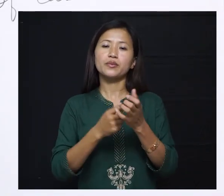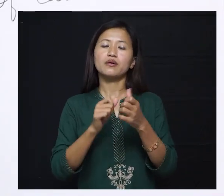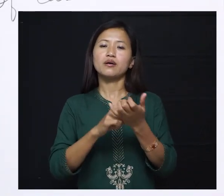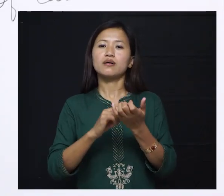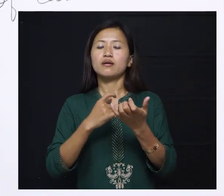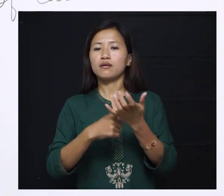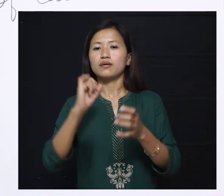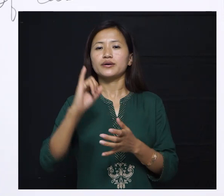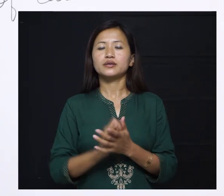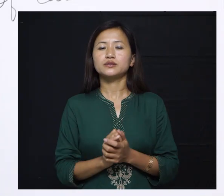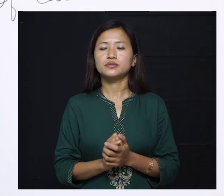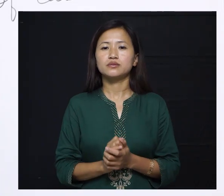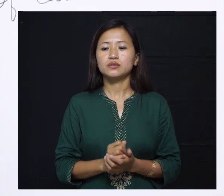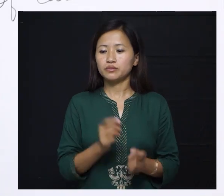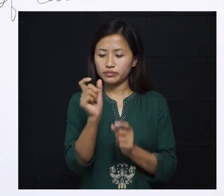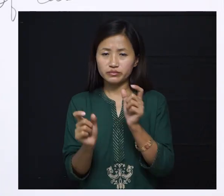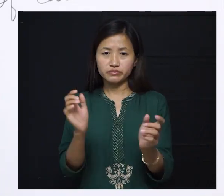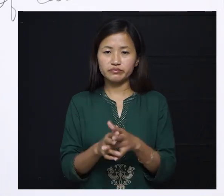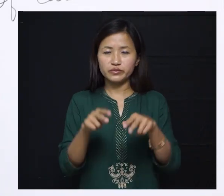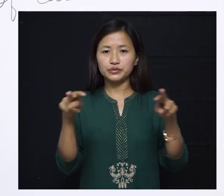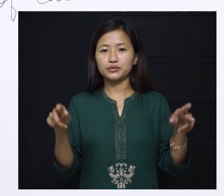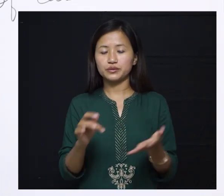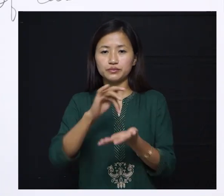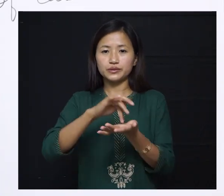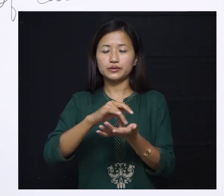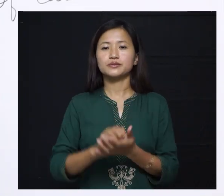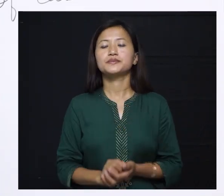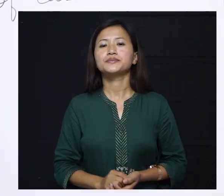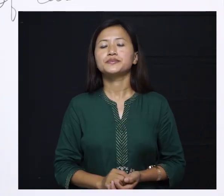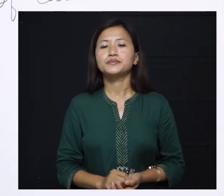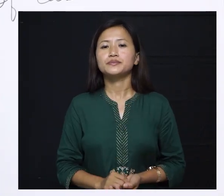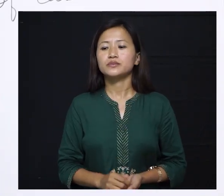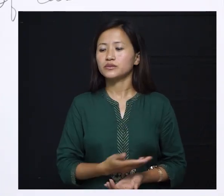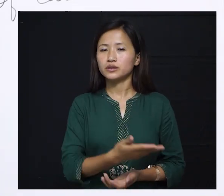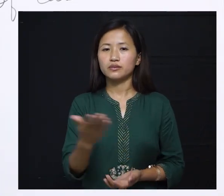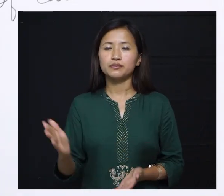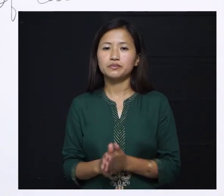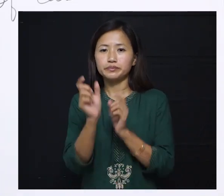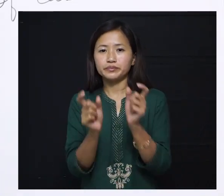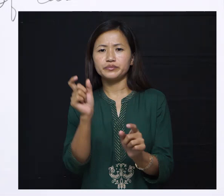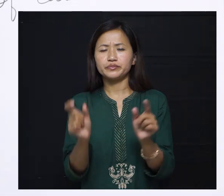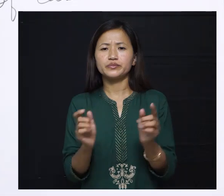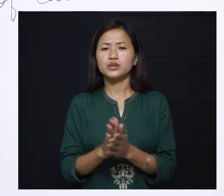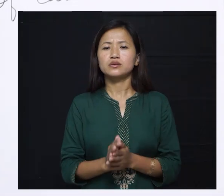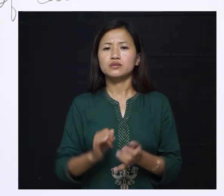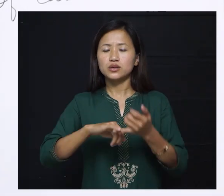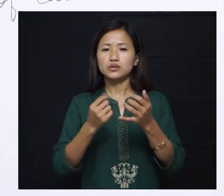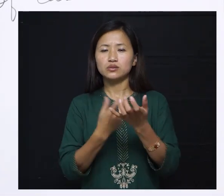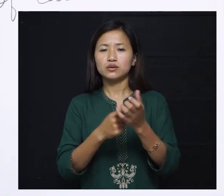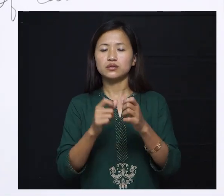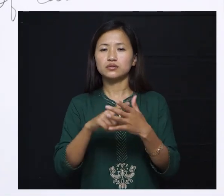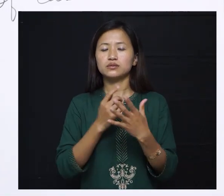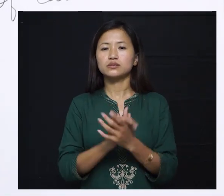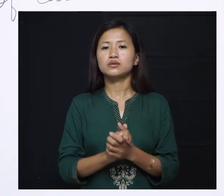people from different places, like there were also people from, so this Surat is located